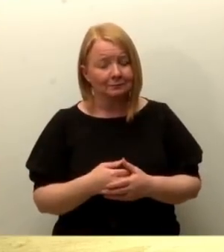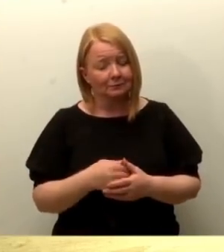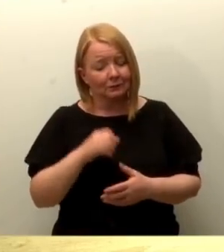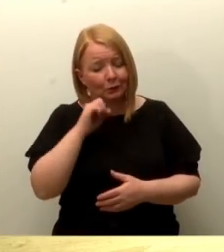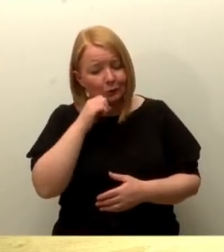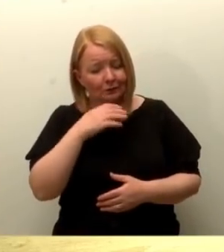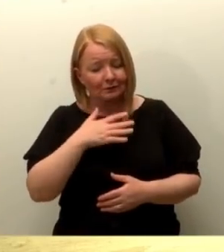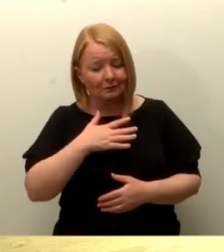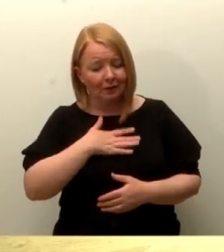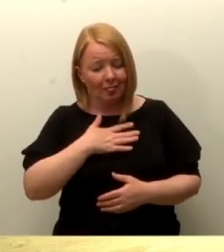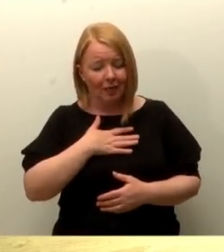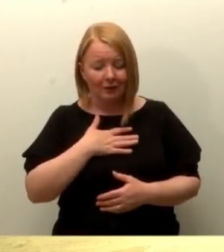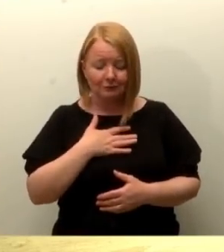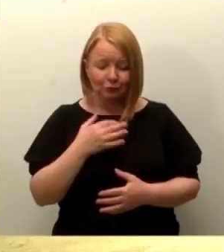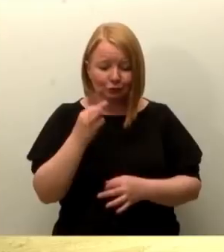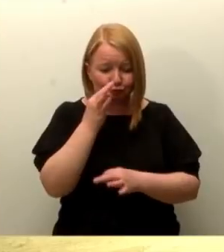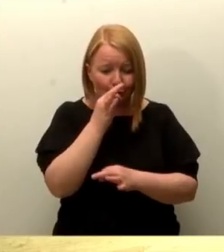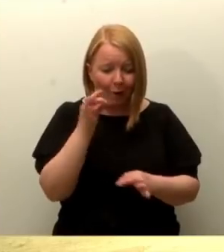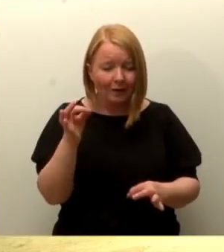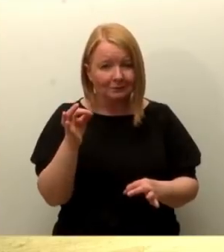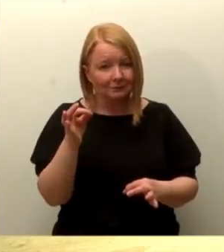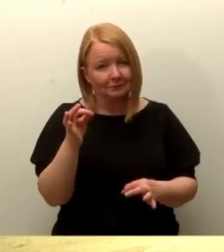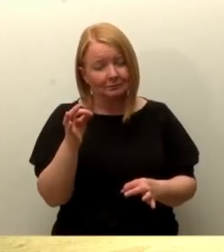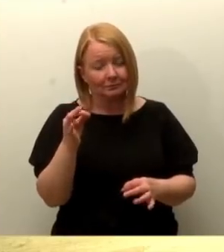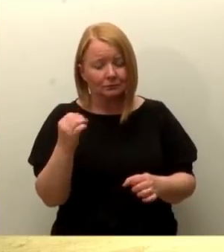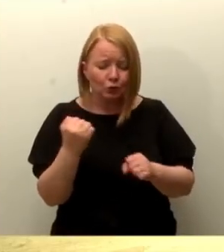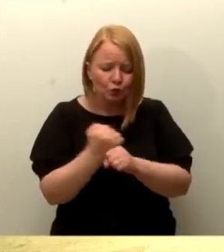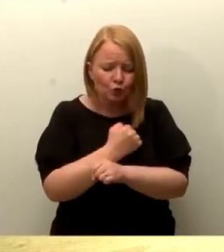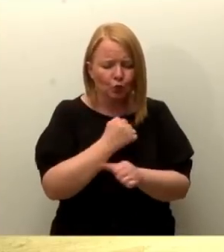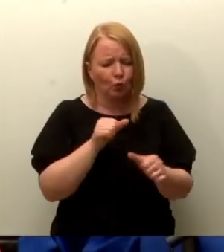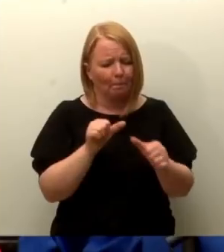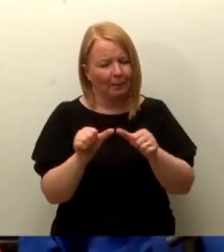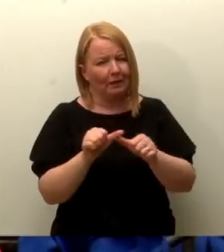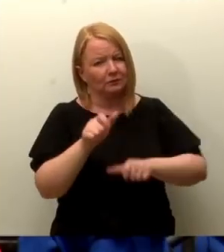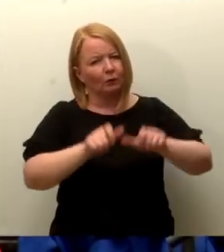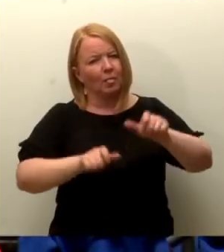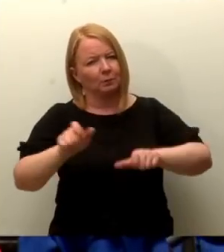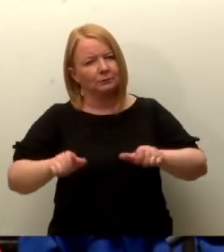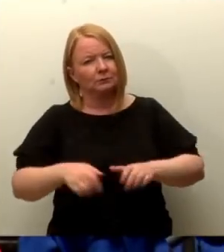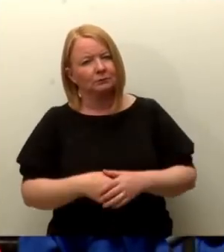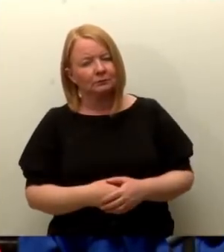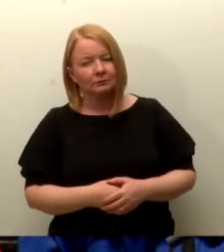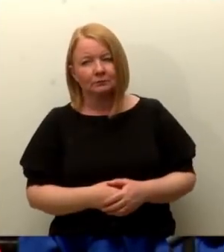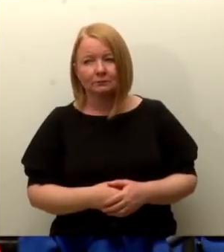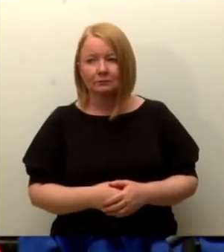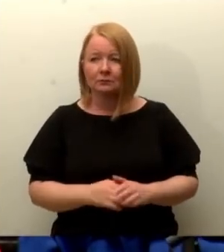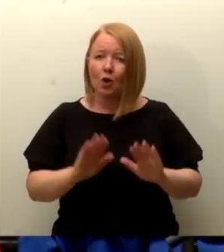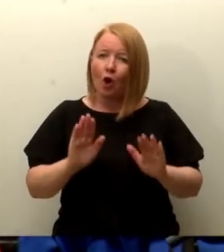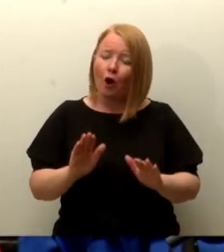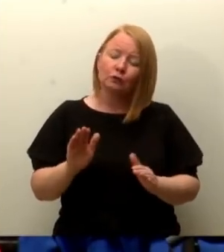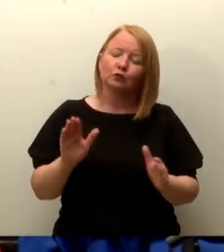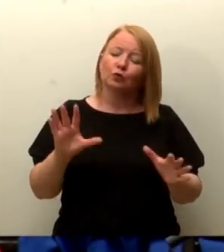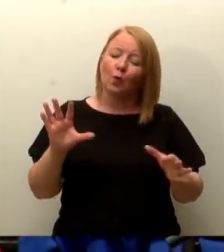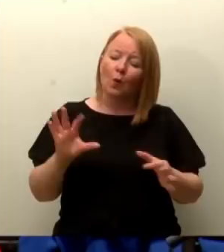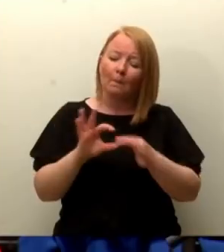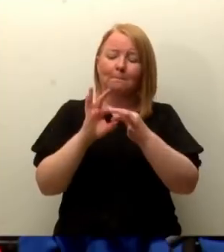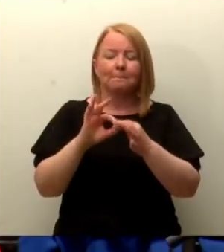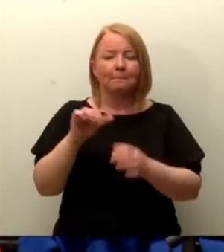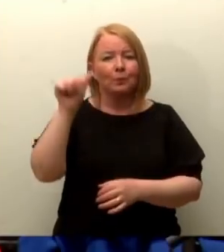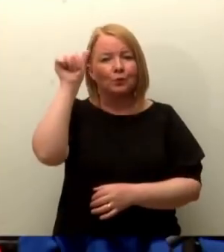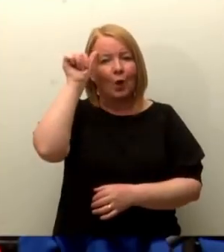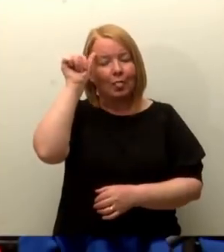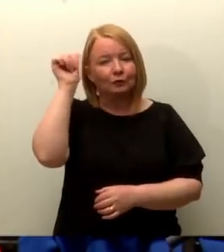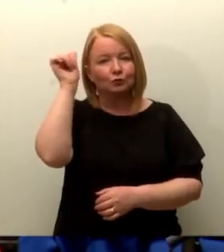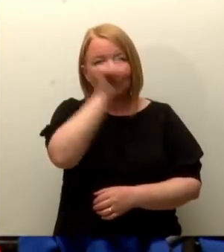like to request you to do your very best for them. You have to combine knowledge, wisdom,